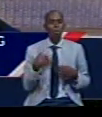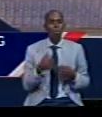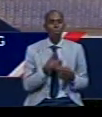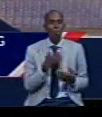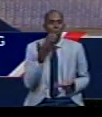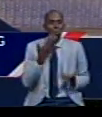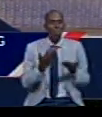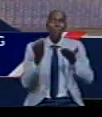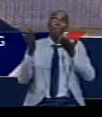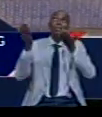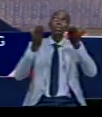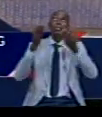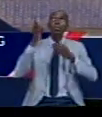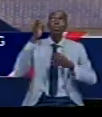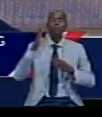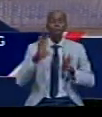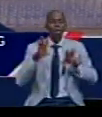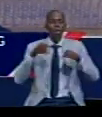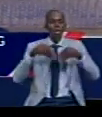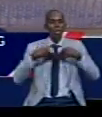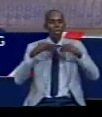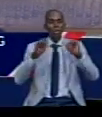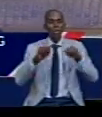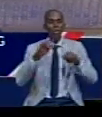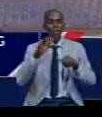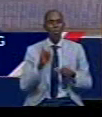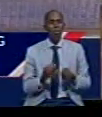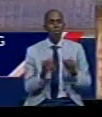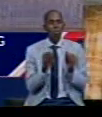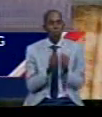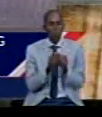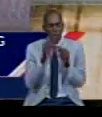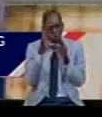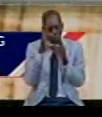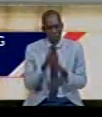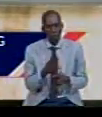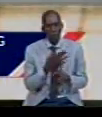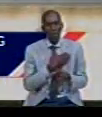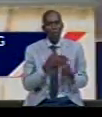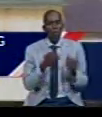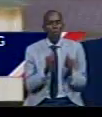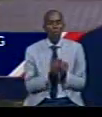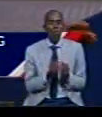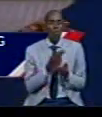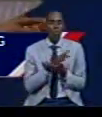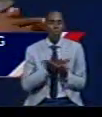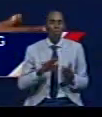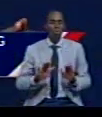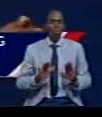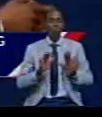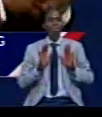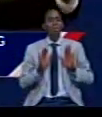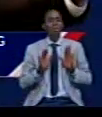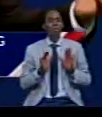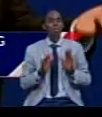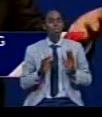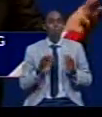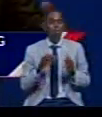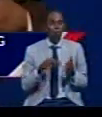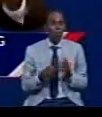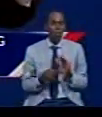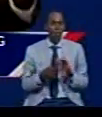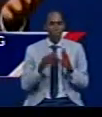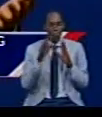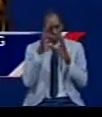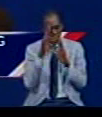serve God acceptably with reverence and godly fear. fear. That godly fear means reverence.